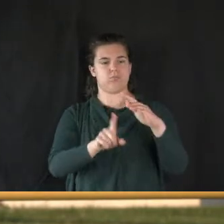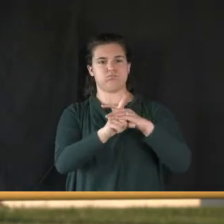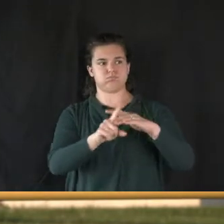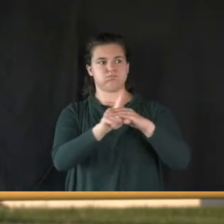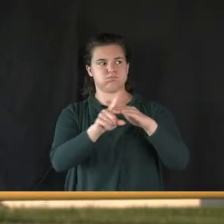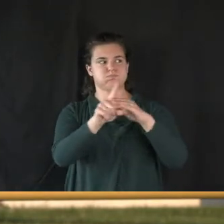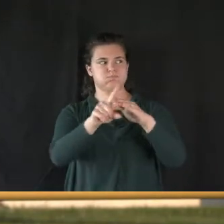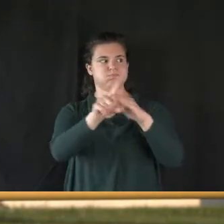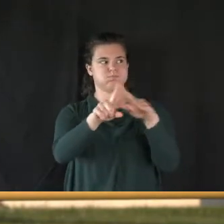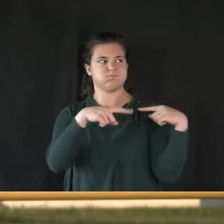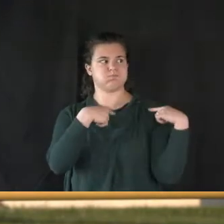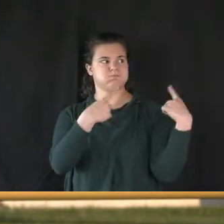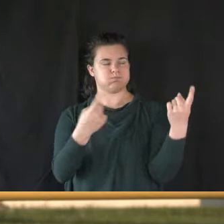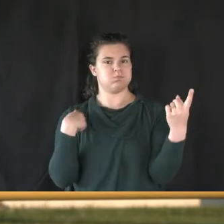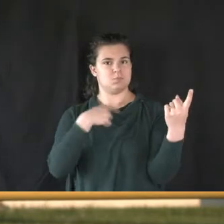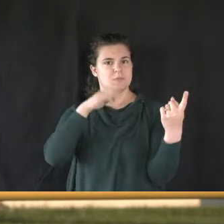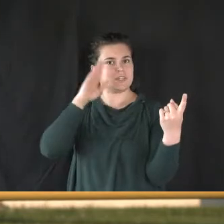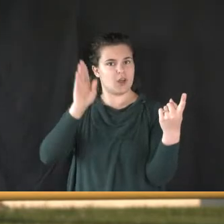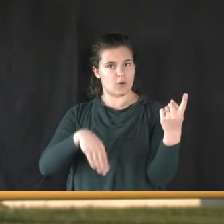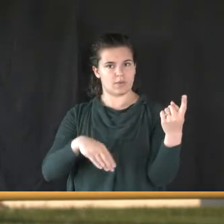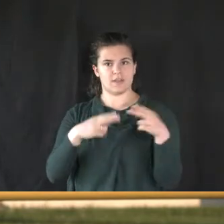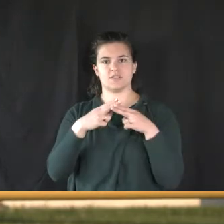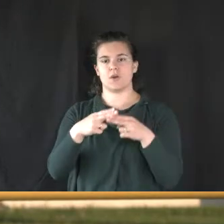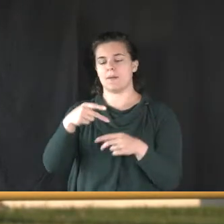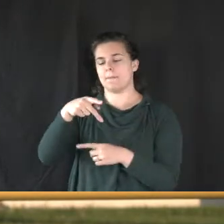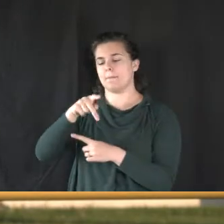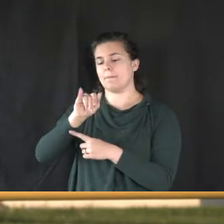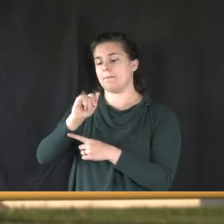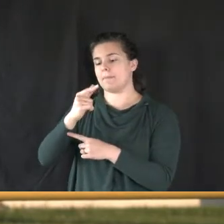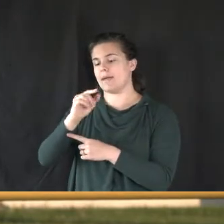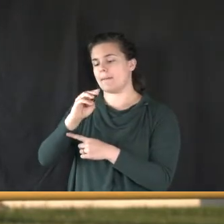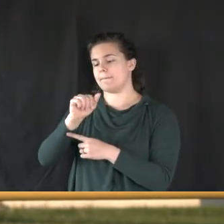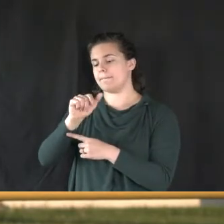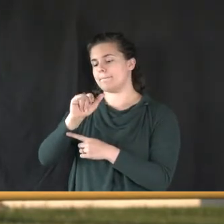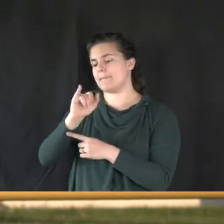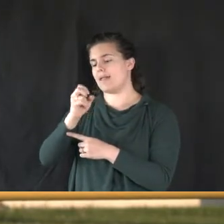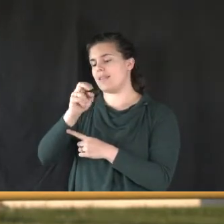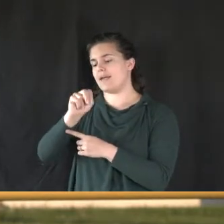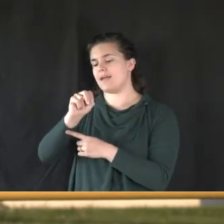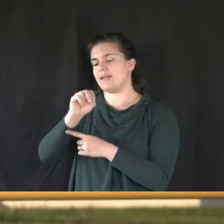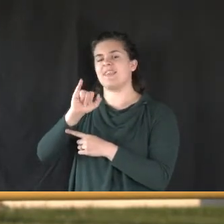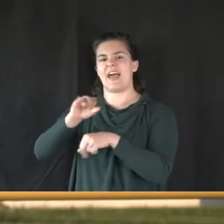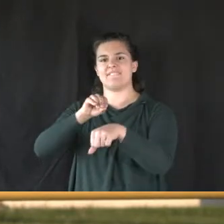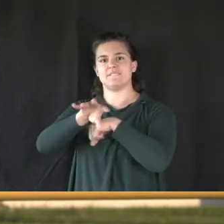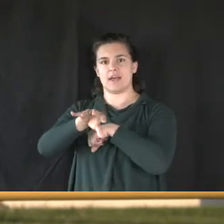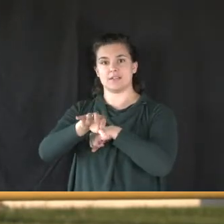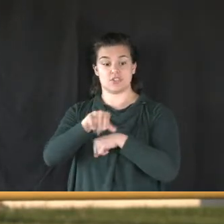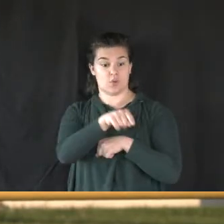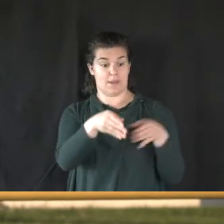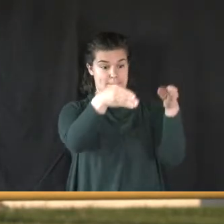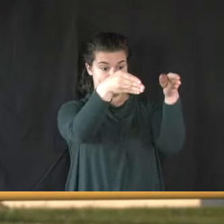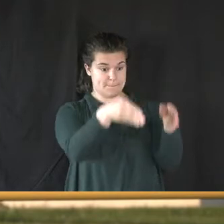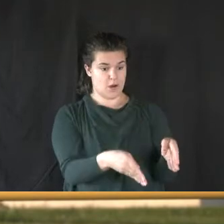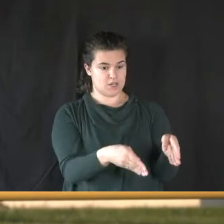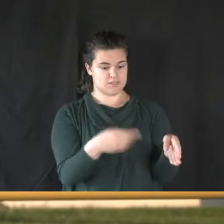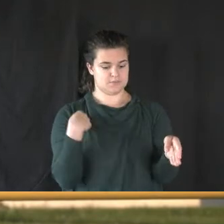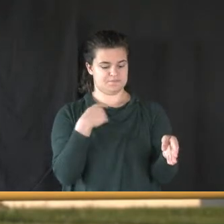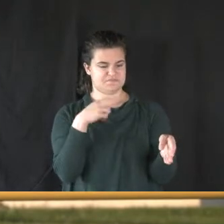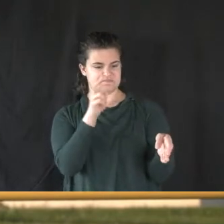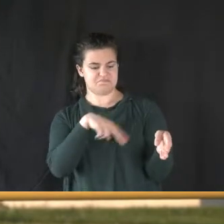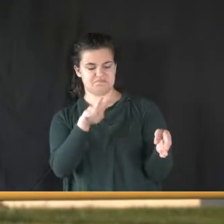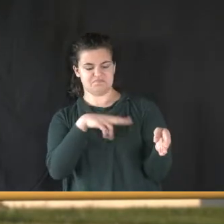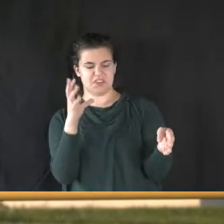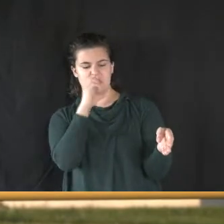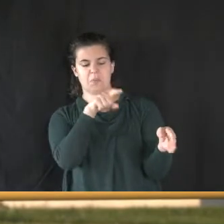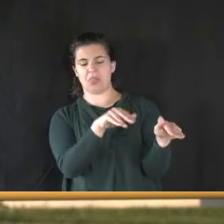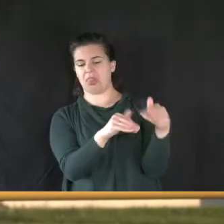some time. It's called the Pygmalion effect. Yet individuals remain confined to these